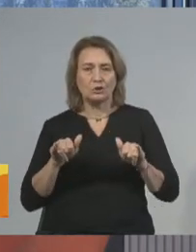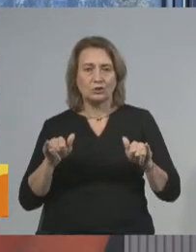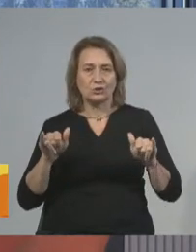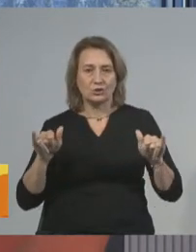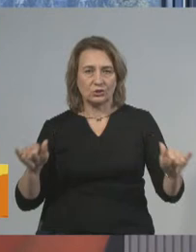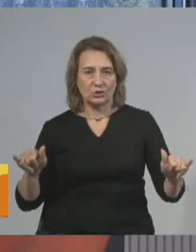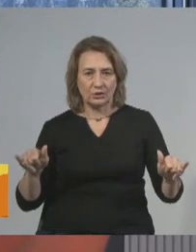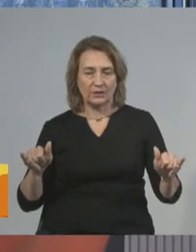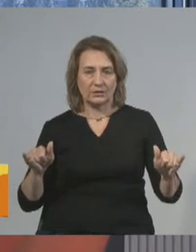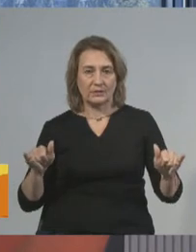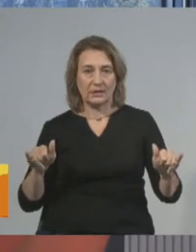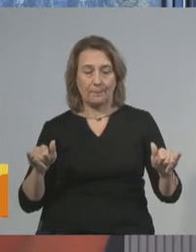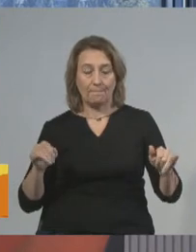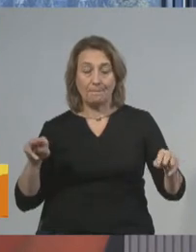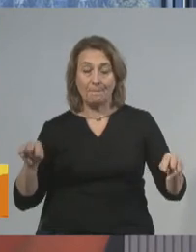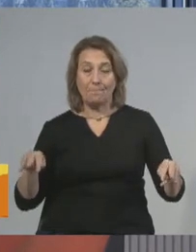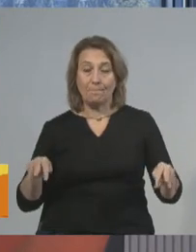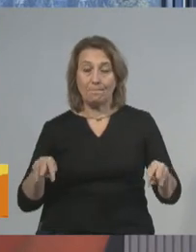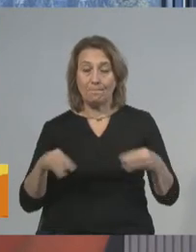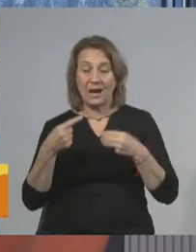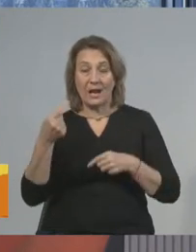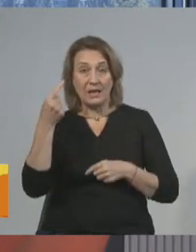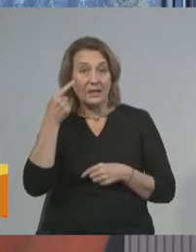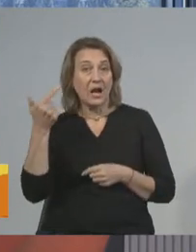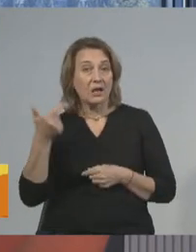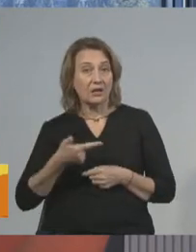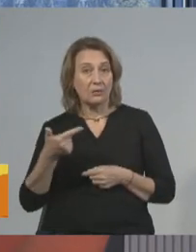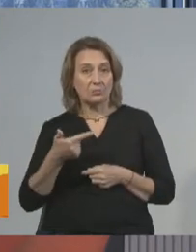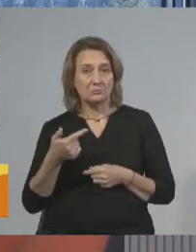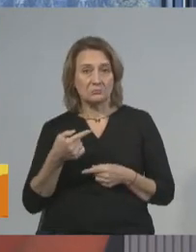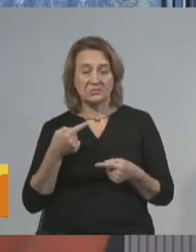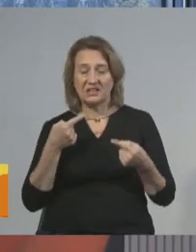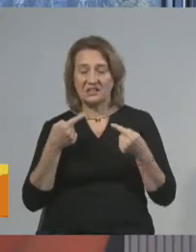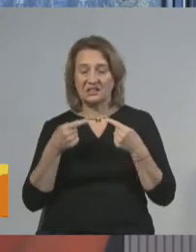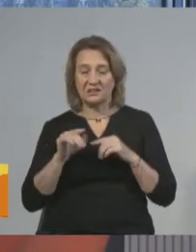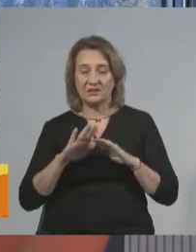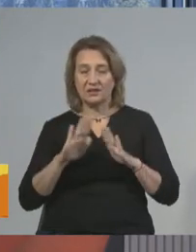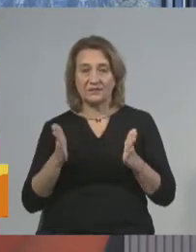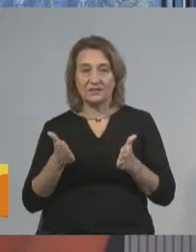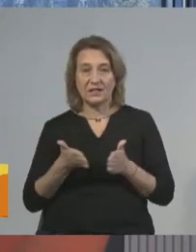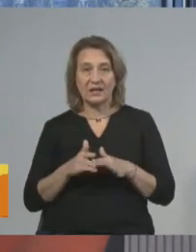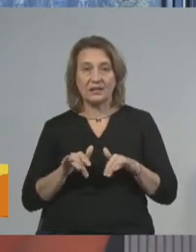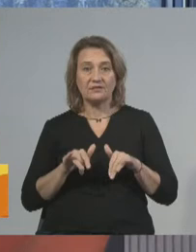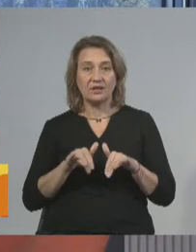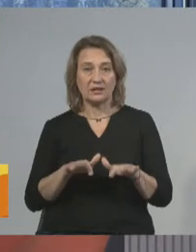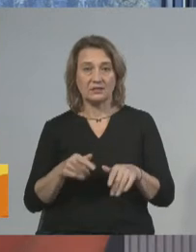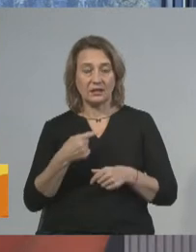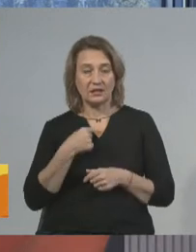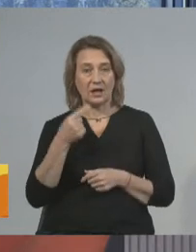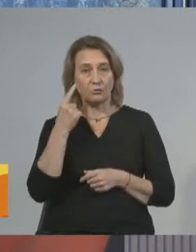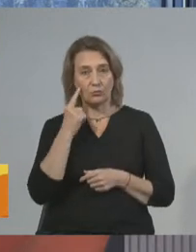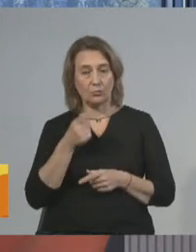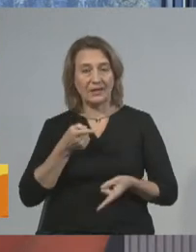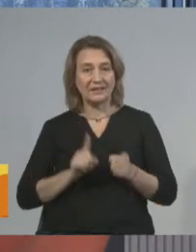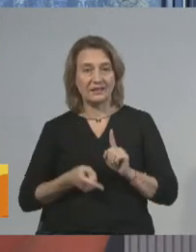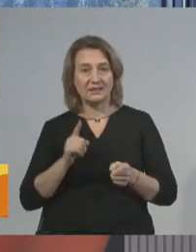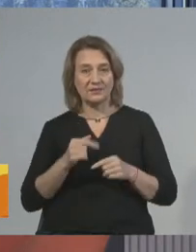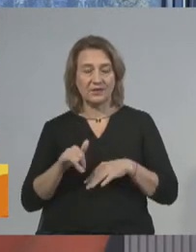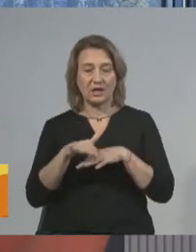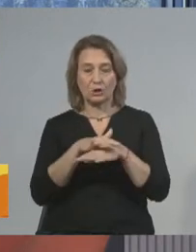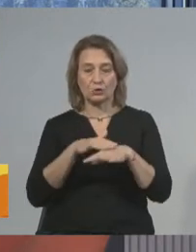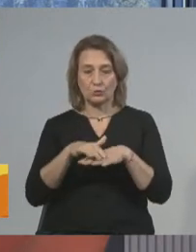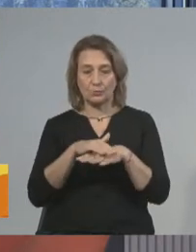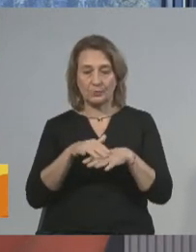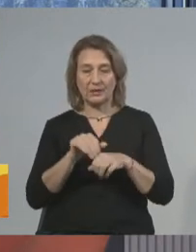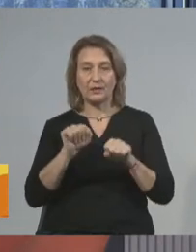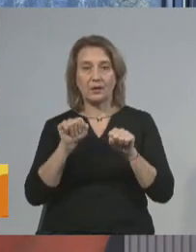do those reviews refutals to organize media literacy programs and so on and so forth so